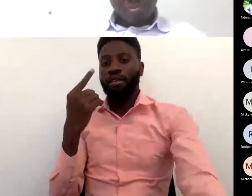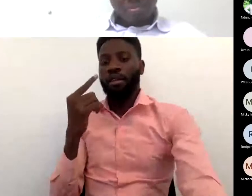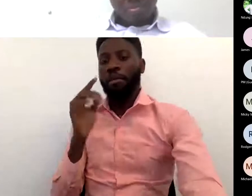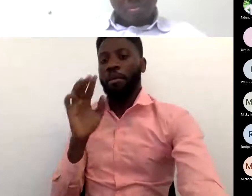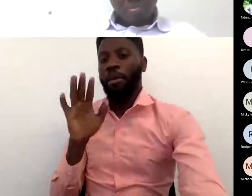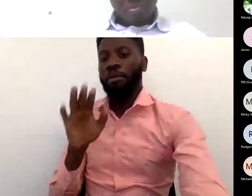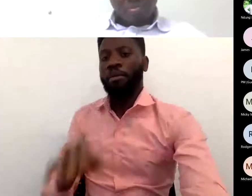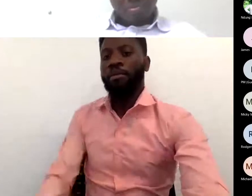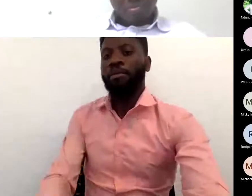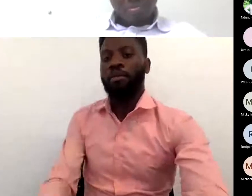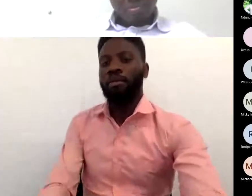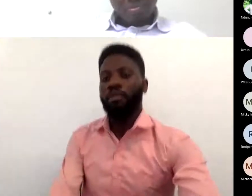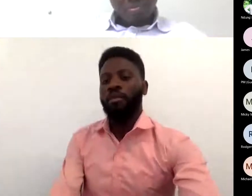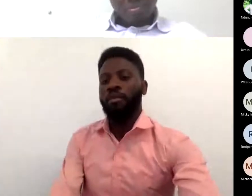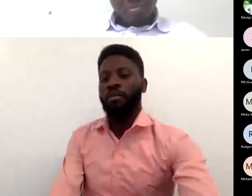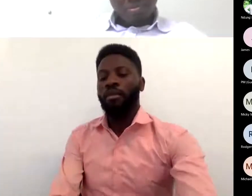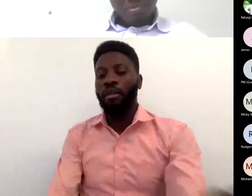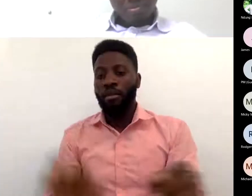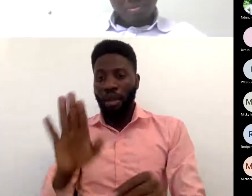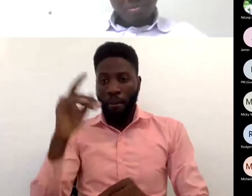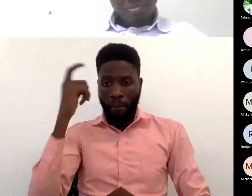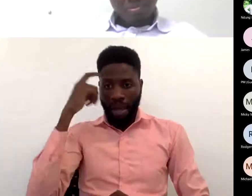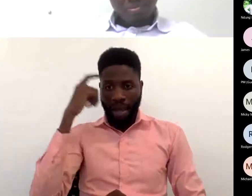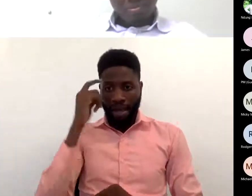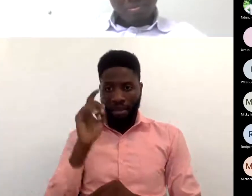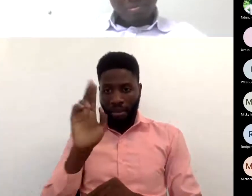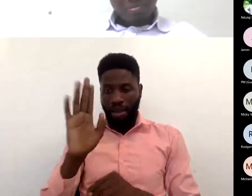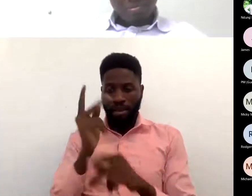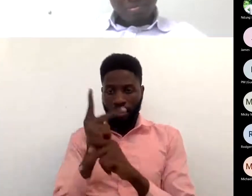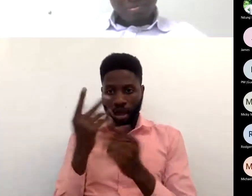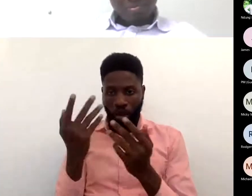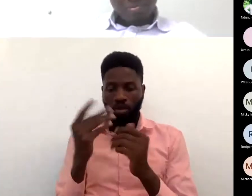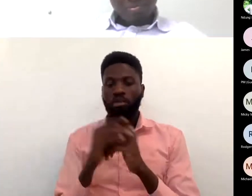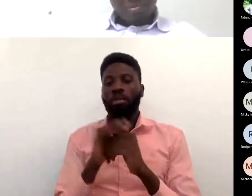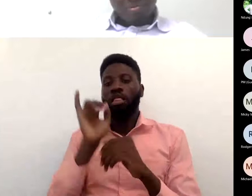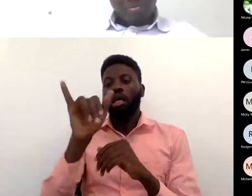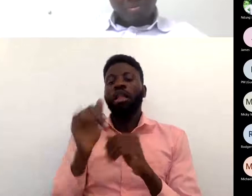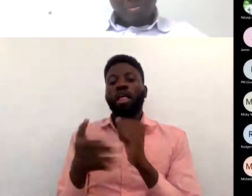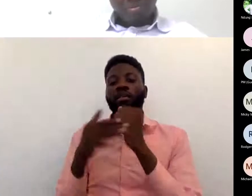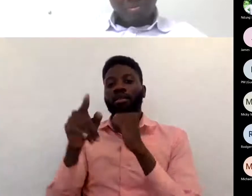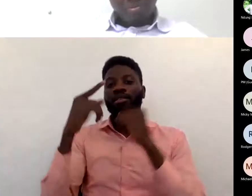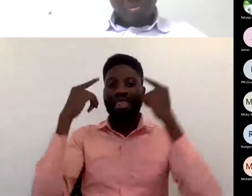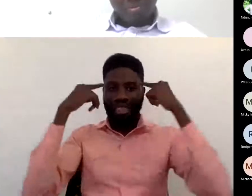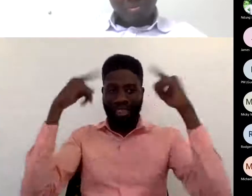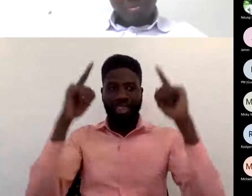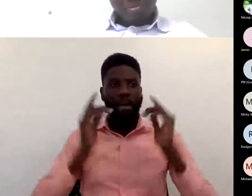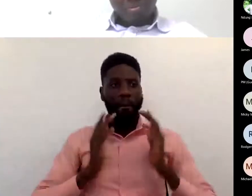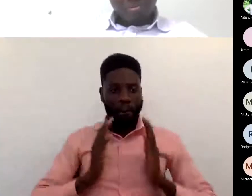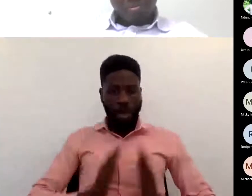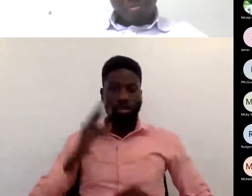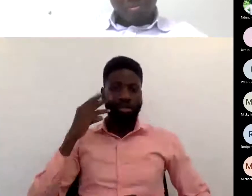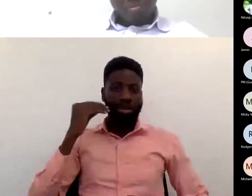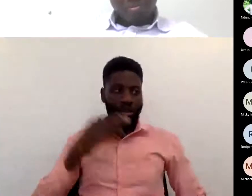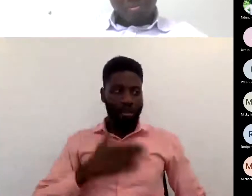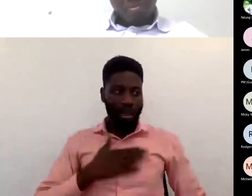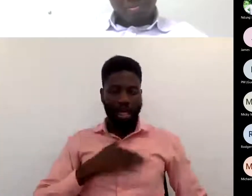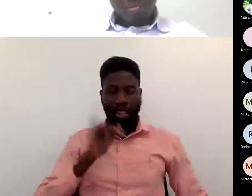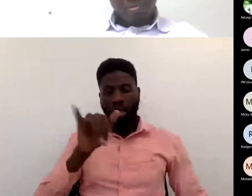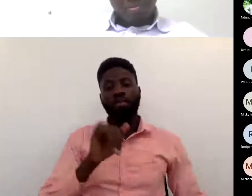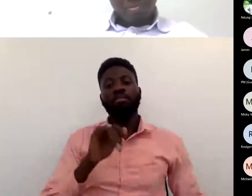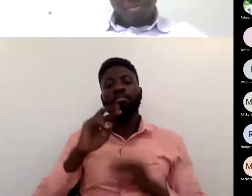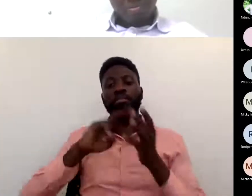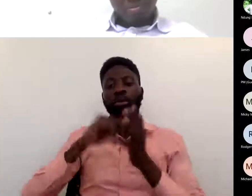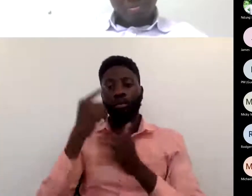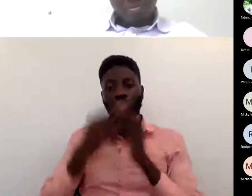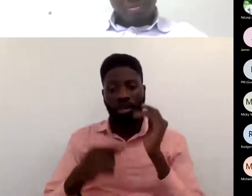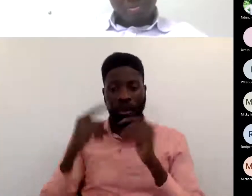the very bare minimum that sets you up for that success in my personal experience. And what do I mean about mindset,